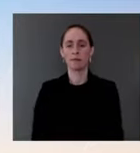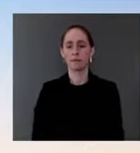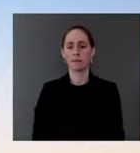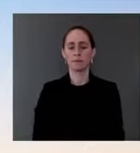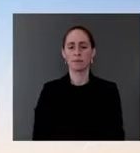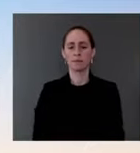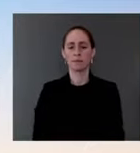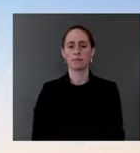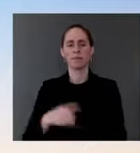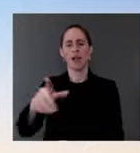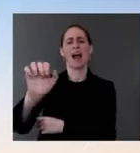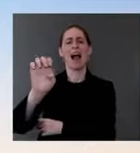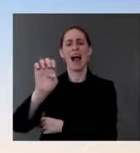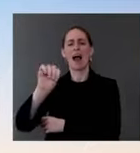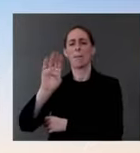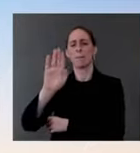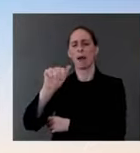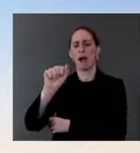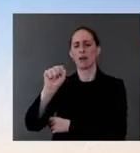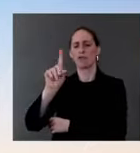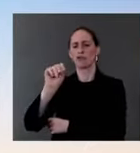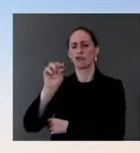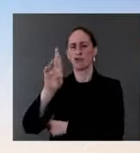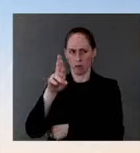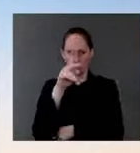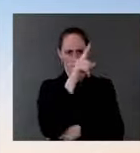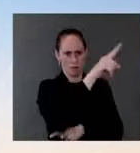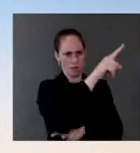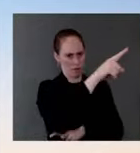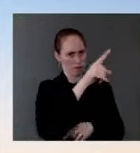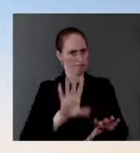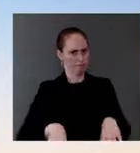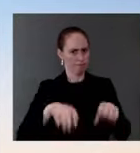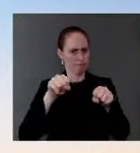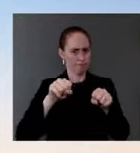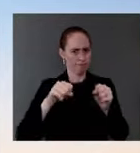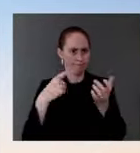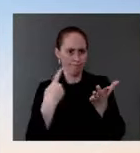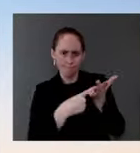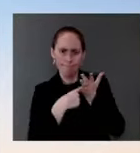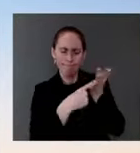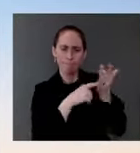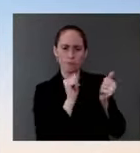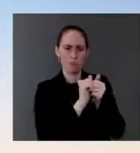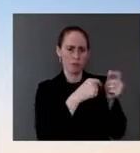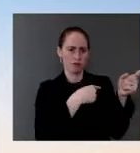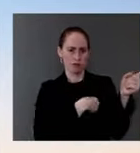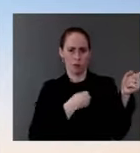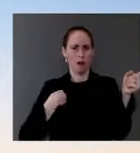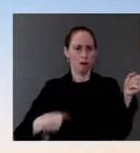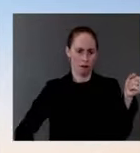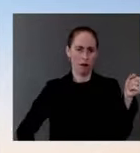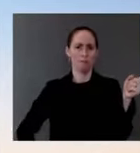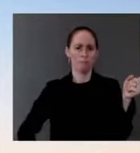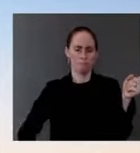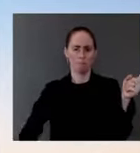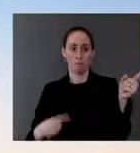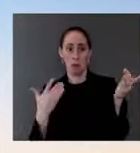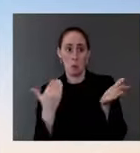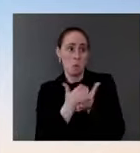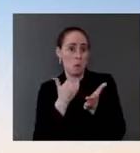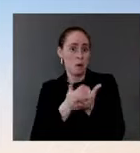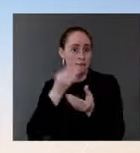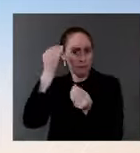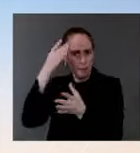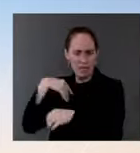on these phase 1 negotiations and discussions. I don't have an update from here, but I can certainly check and see if there's more to report. What message